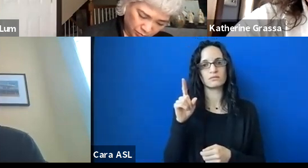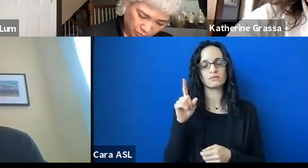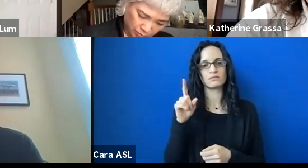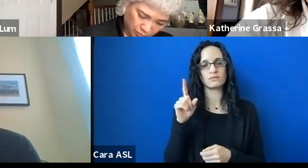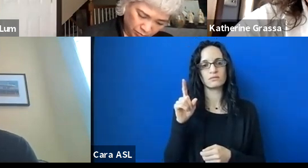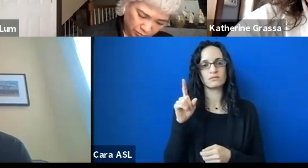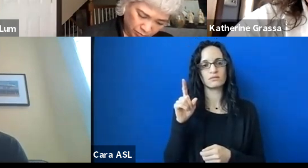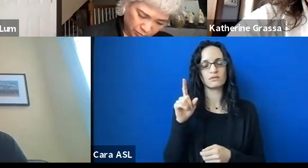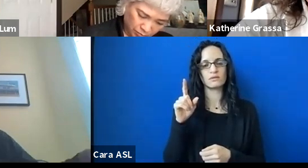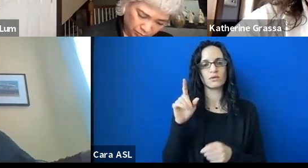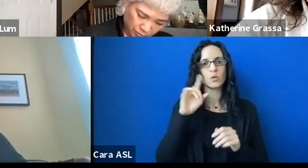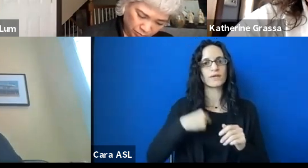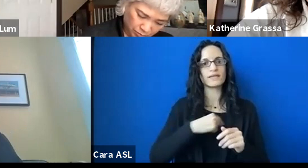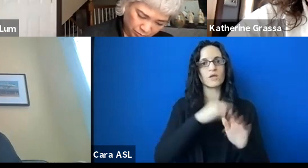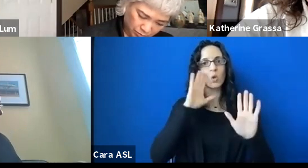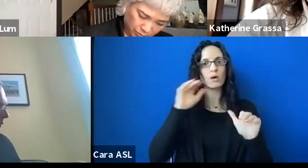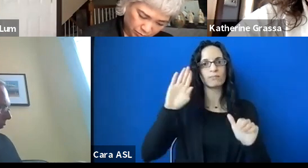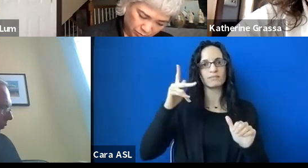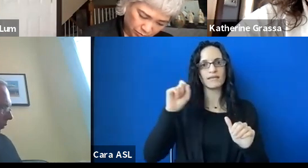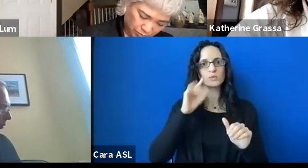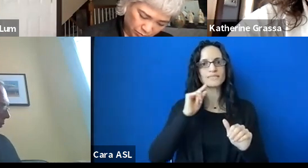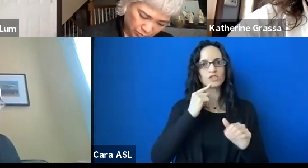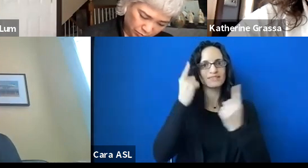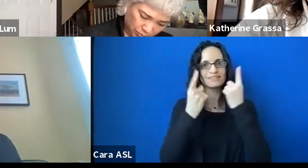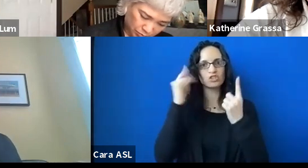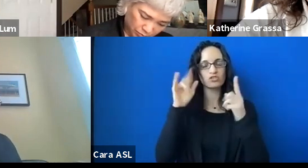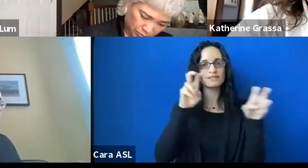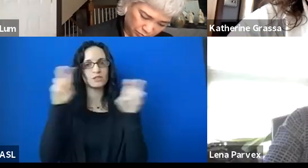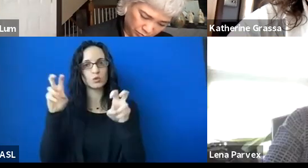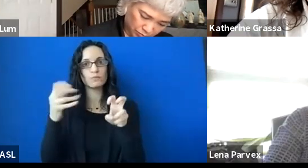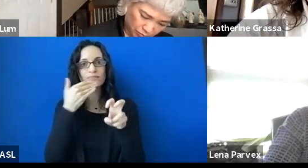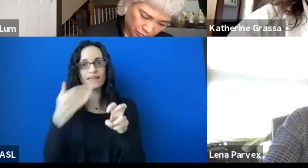seriously consider this issue. Thank you. Thank you so much.